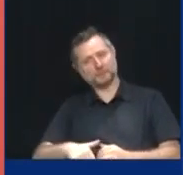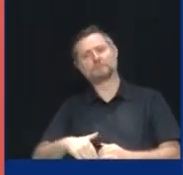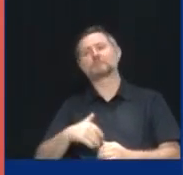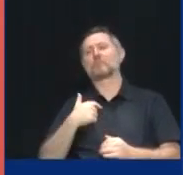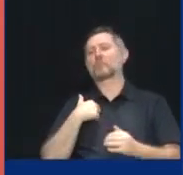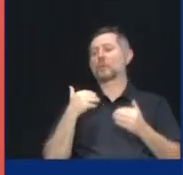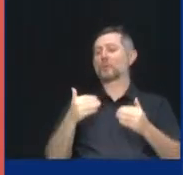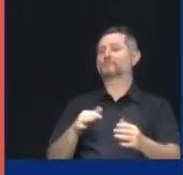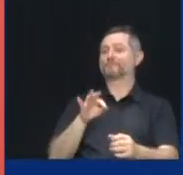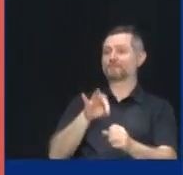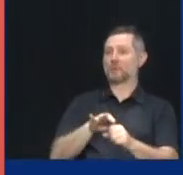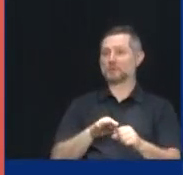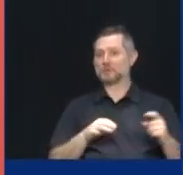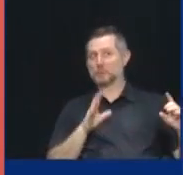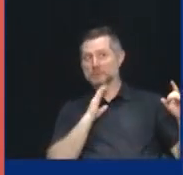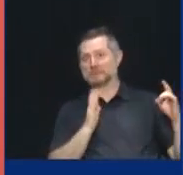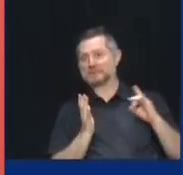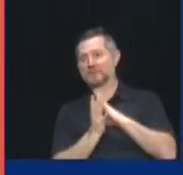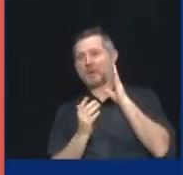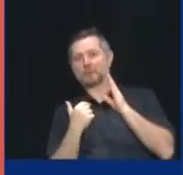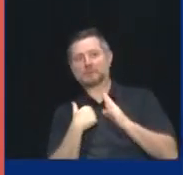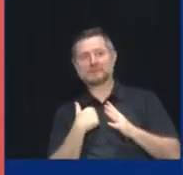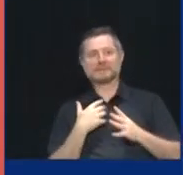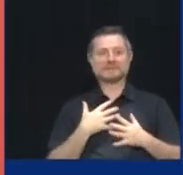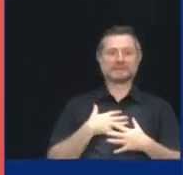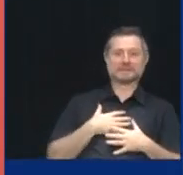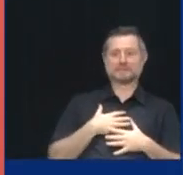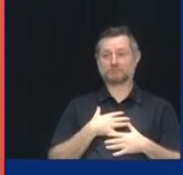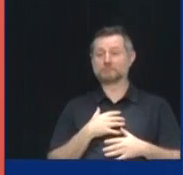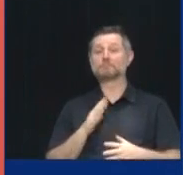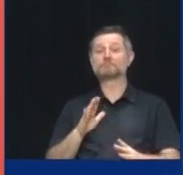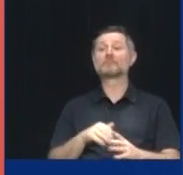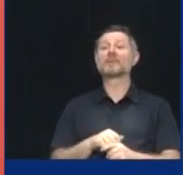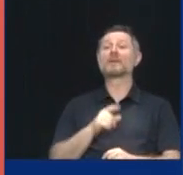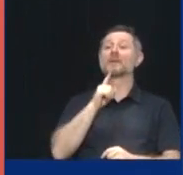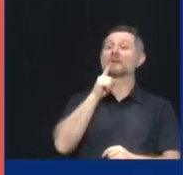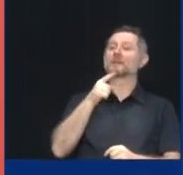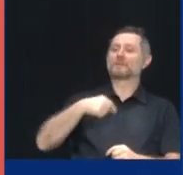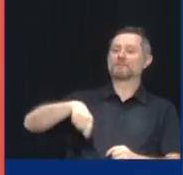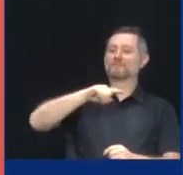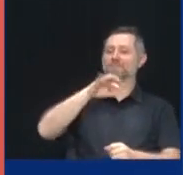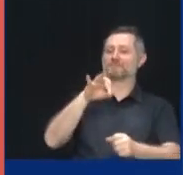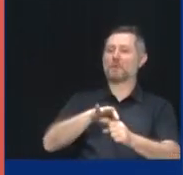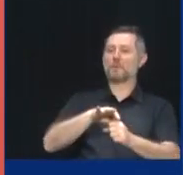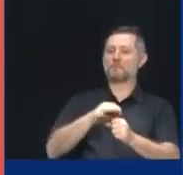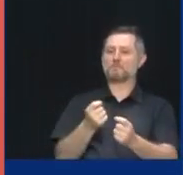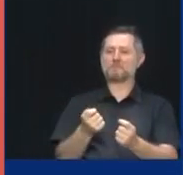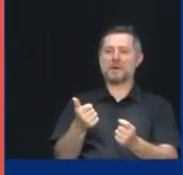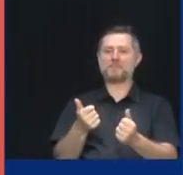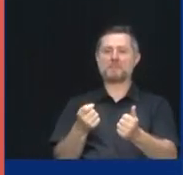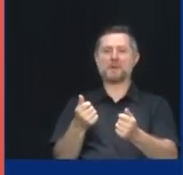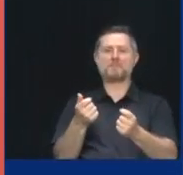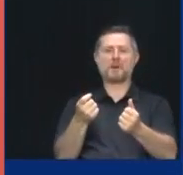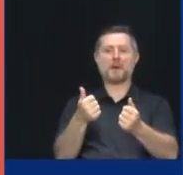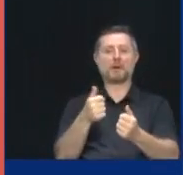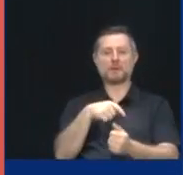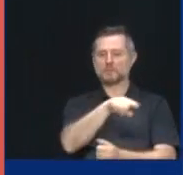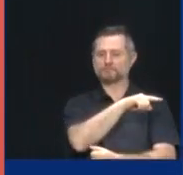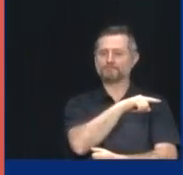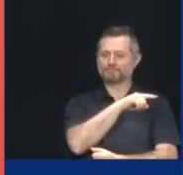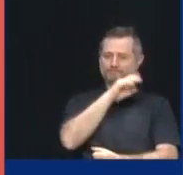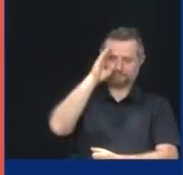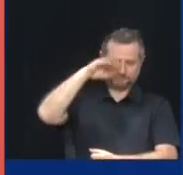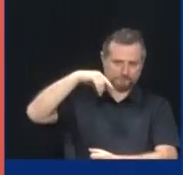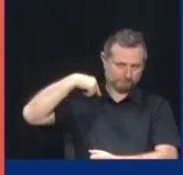And they all ultimately lost their seats. but they knew they stood for